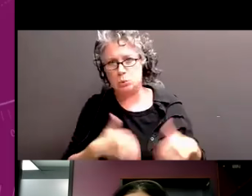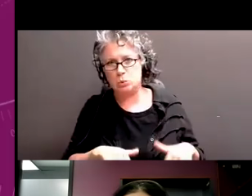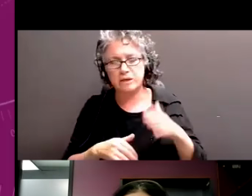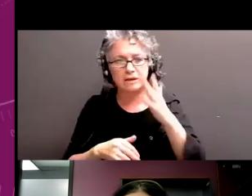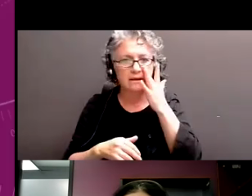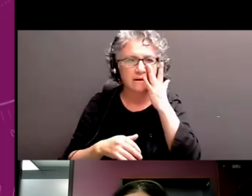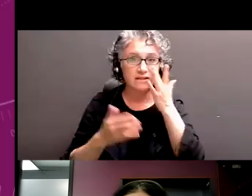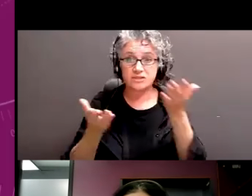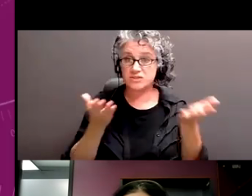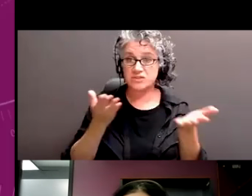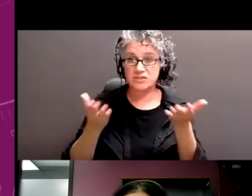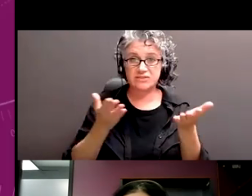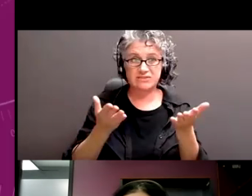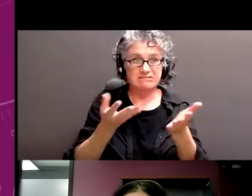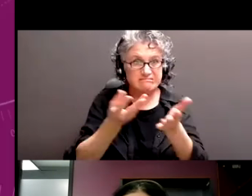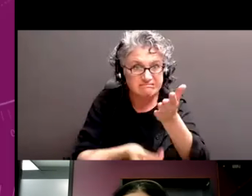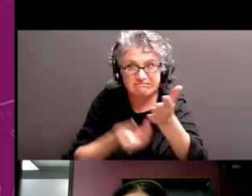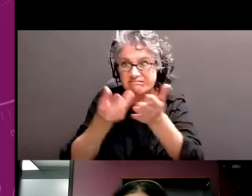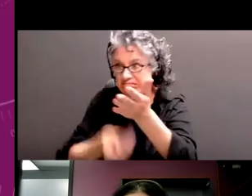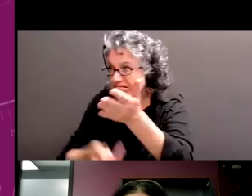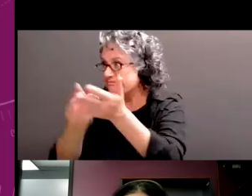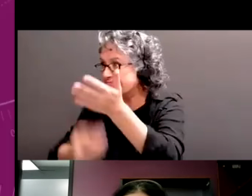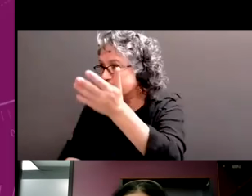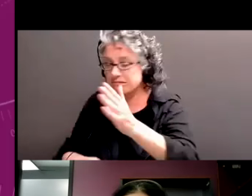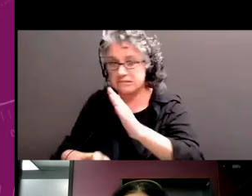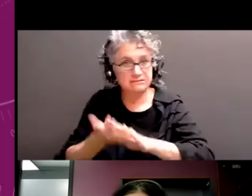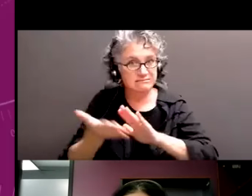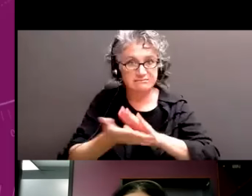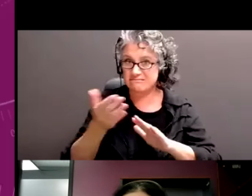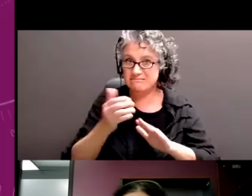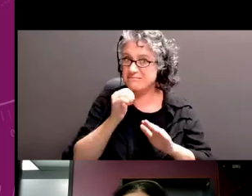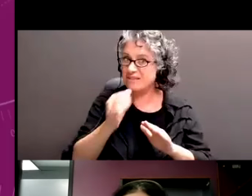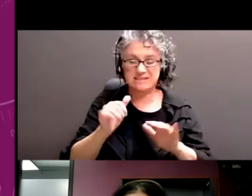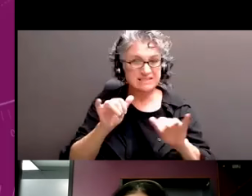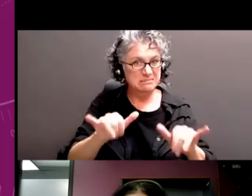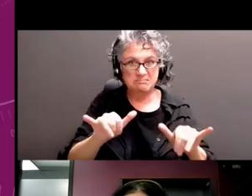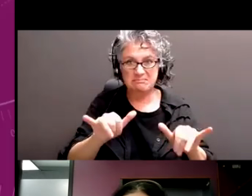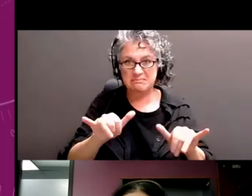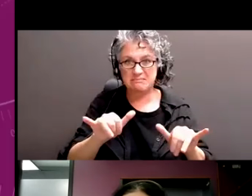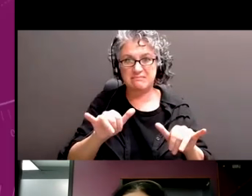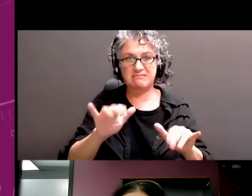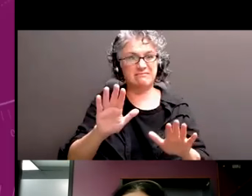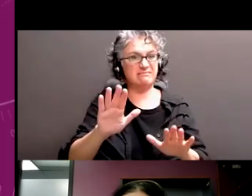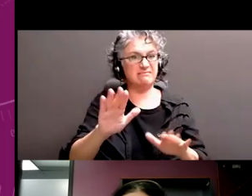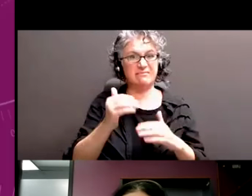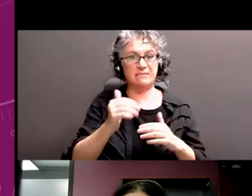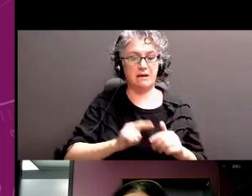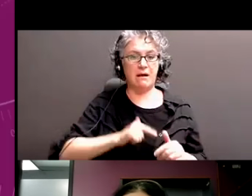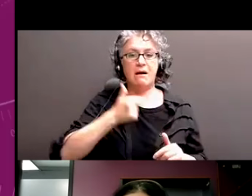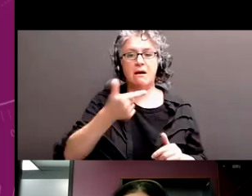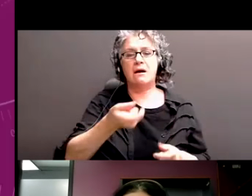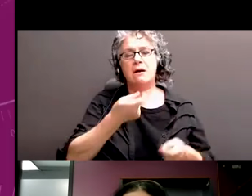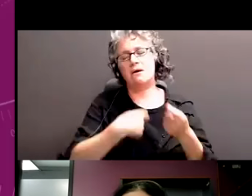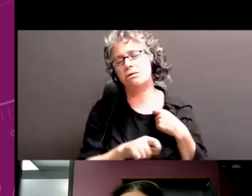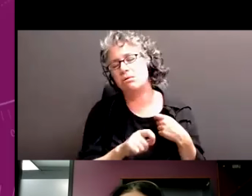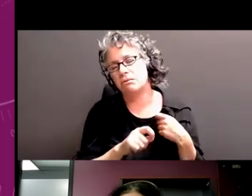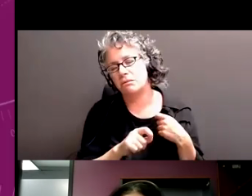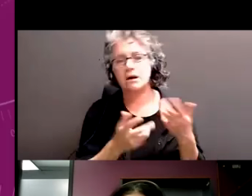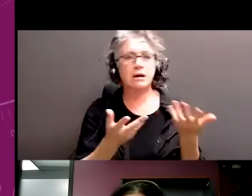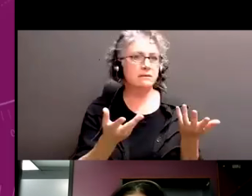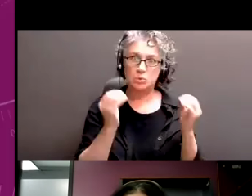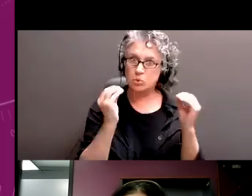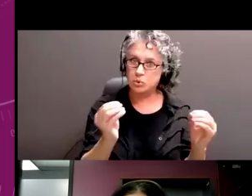know, the services not being able to operate at the same capacity. So a lack of respite, whether it's through somebody coming into your home